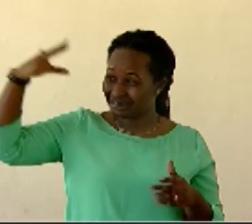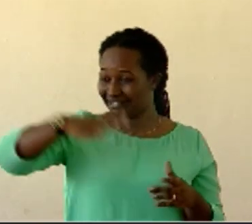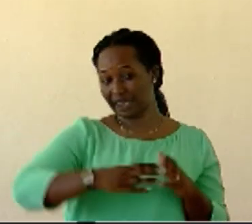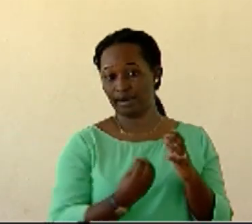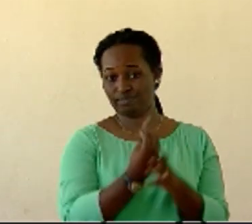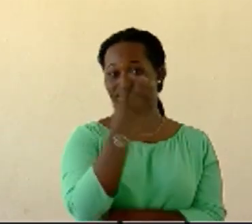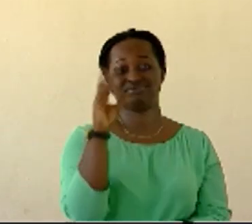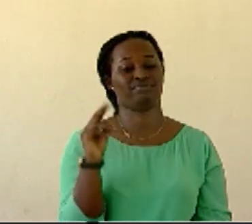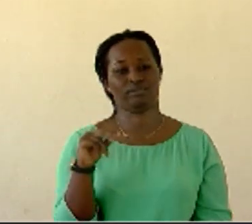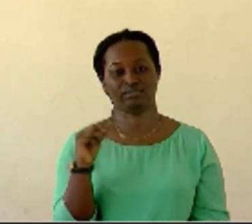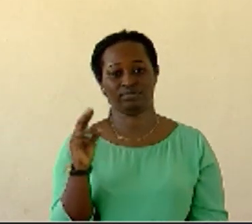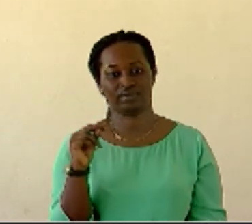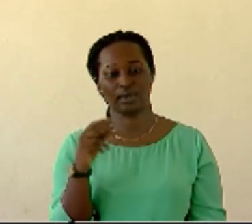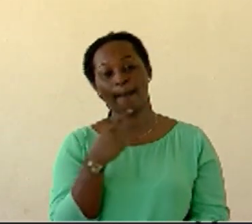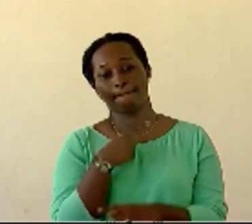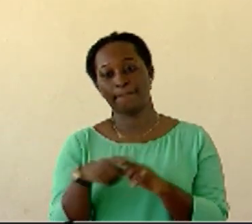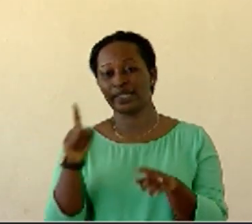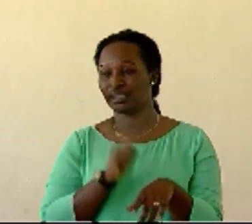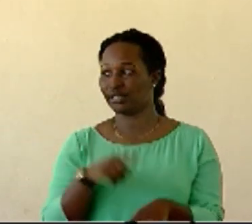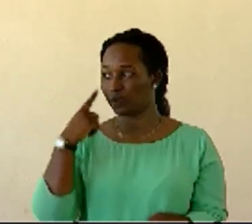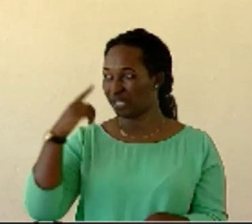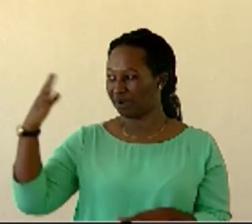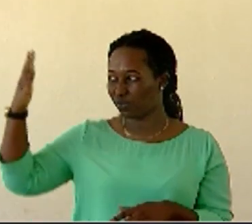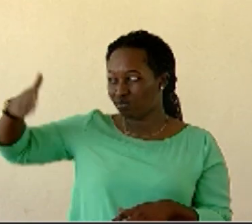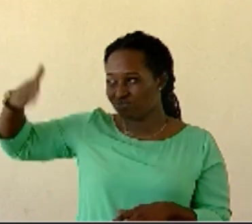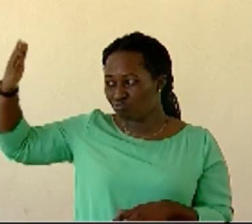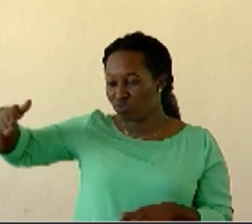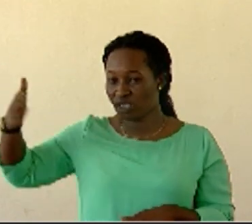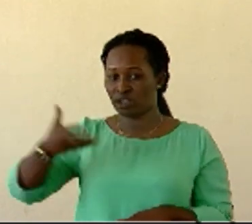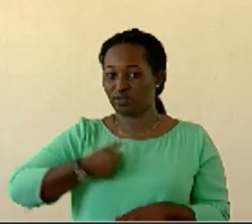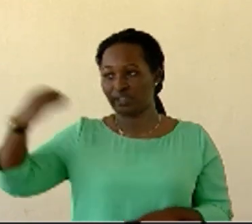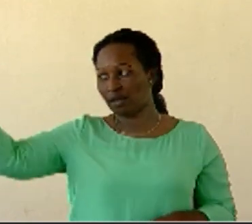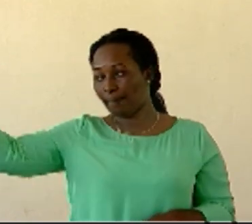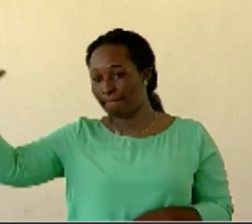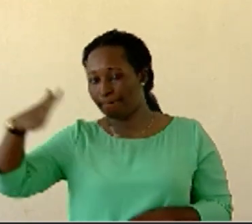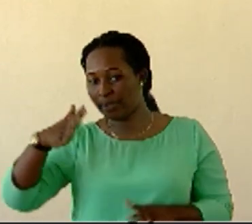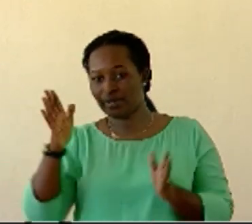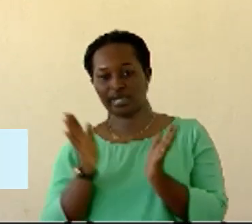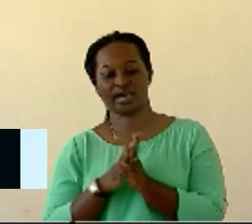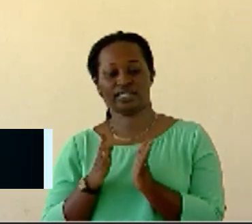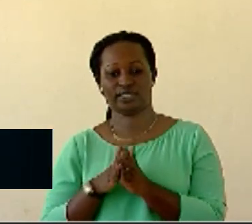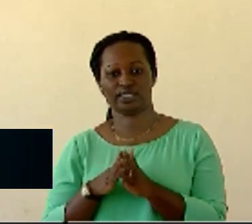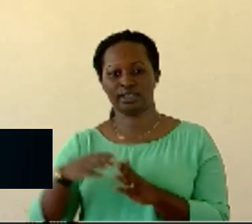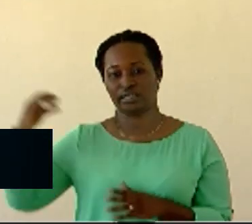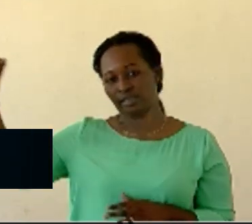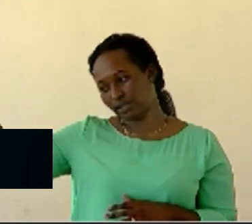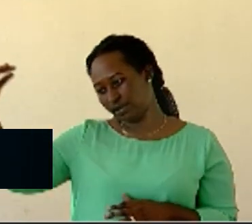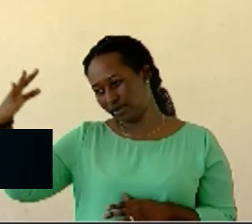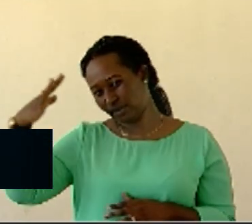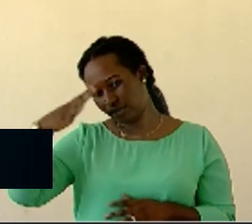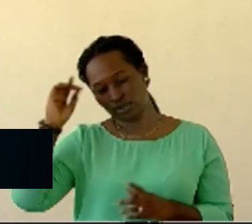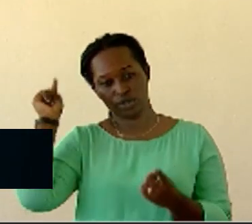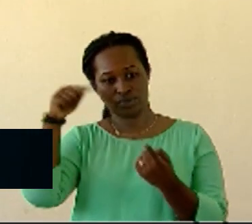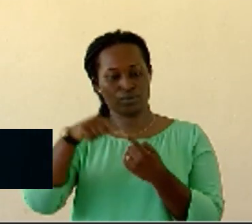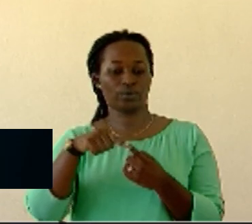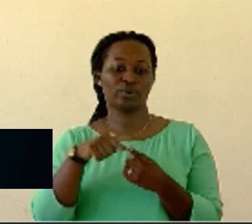penetrate towards the plant. But when you see on the side here, we have sunlight, and these are the light rays moving towards the